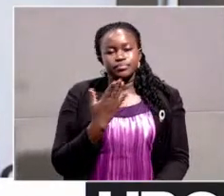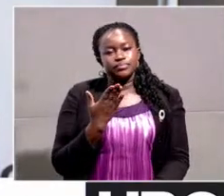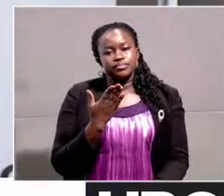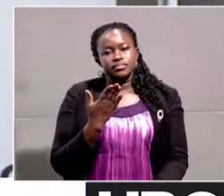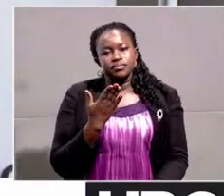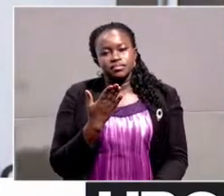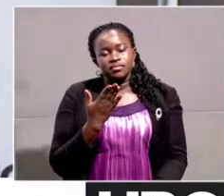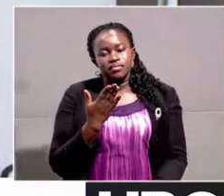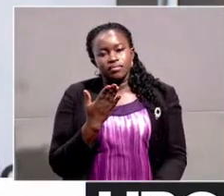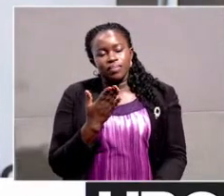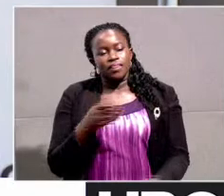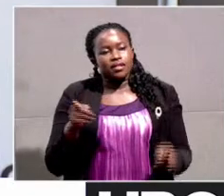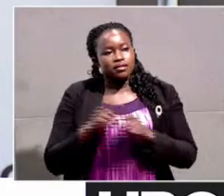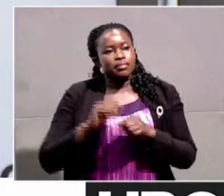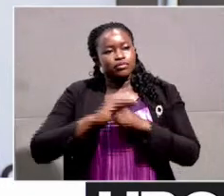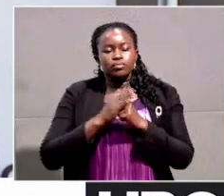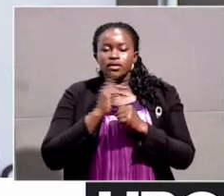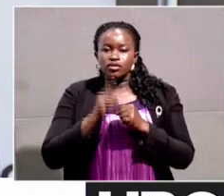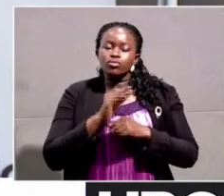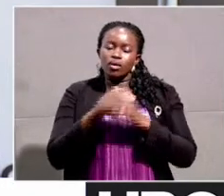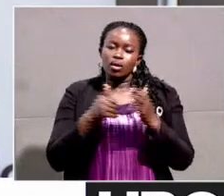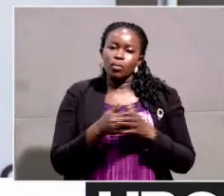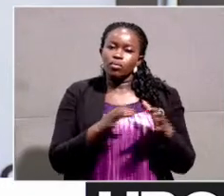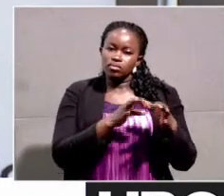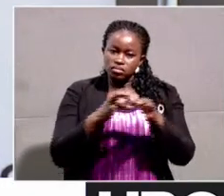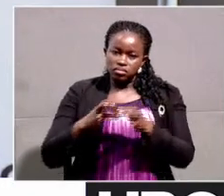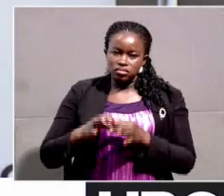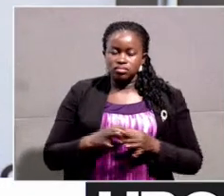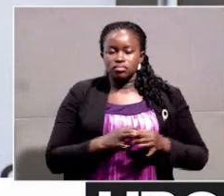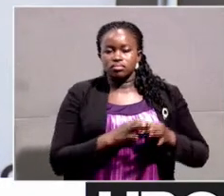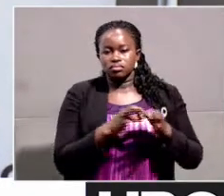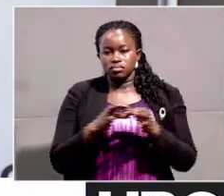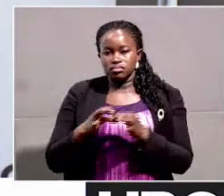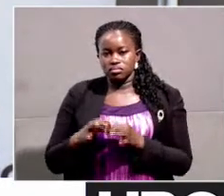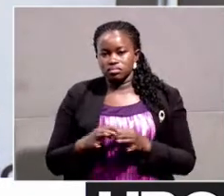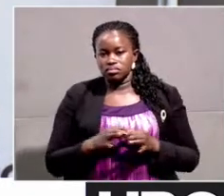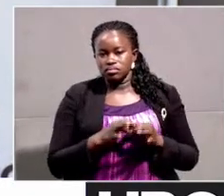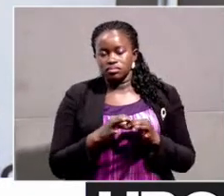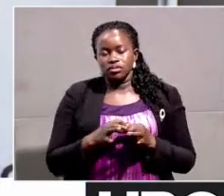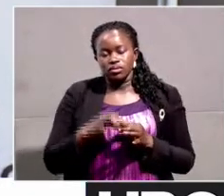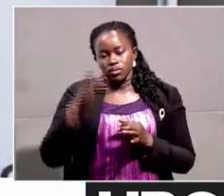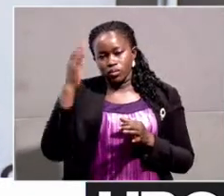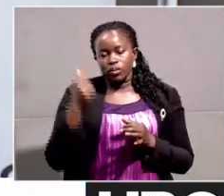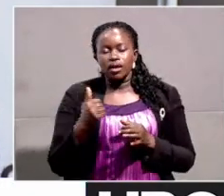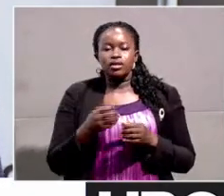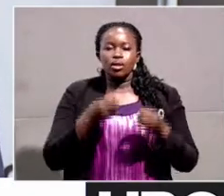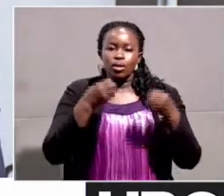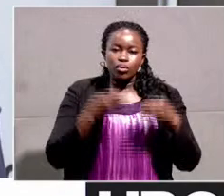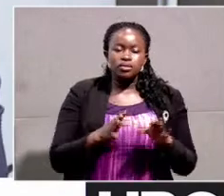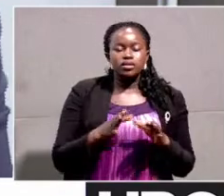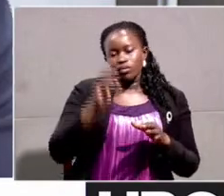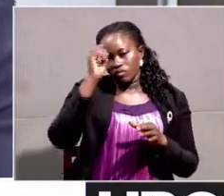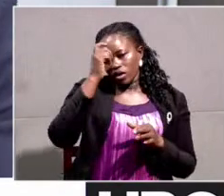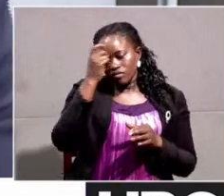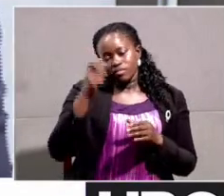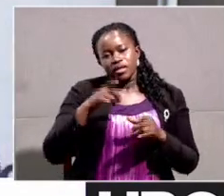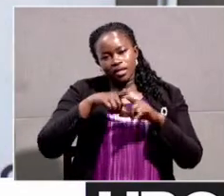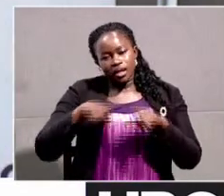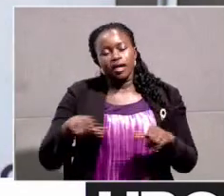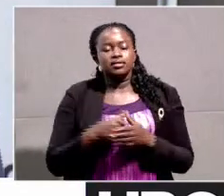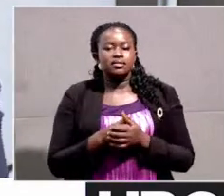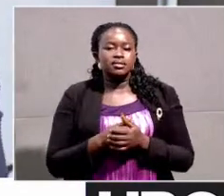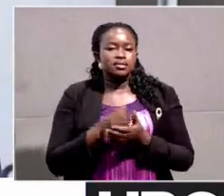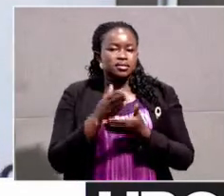Probably the two will move hand in hand, but the inquest into the loss of public land at the hands of some of